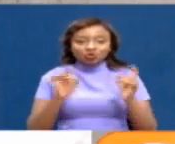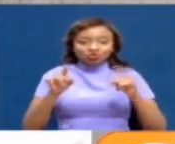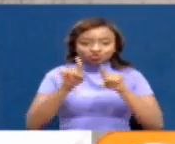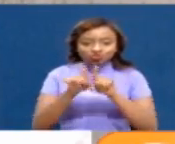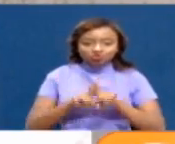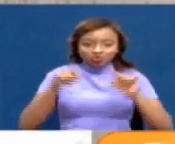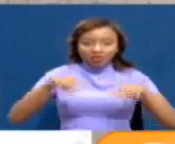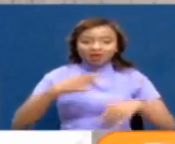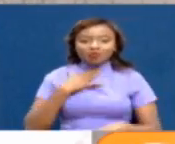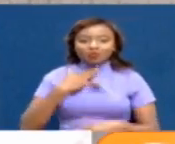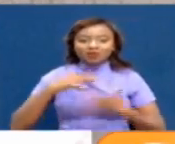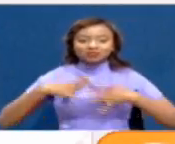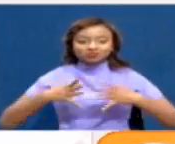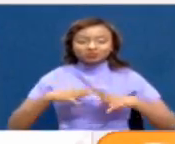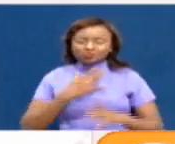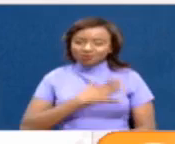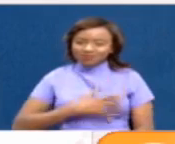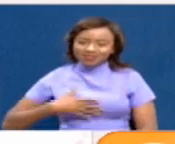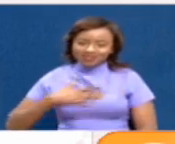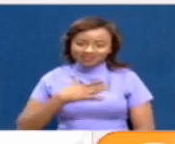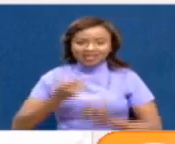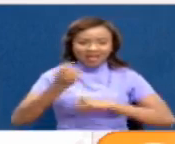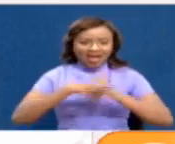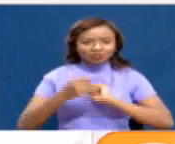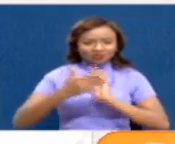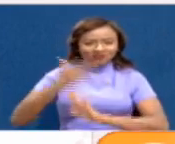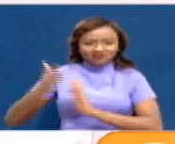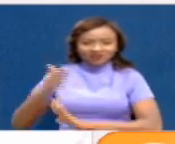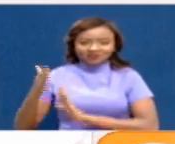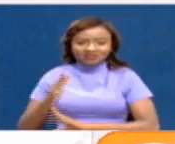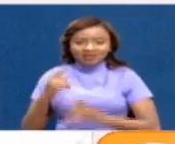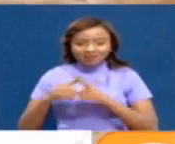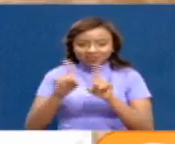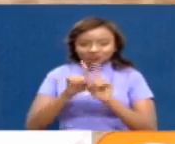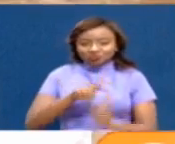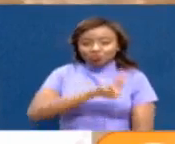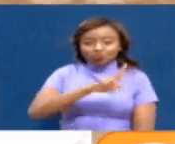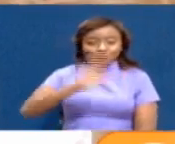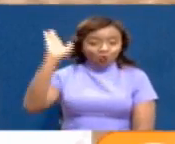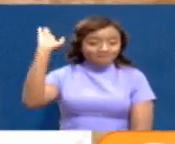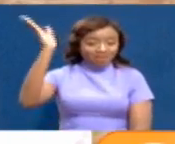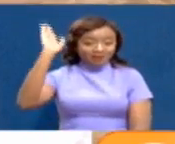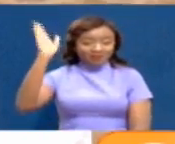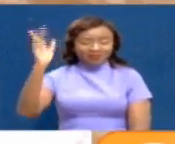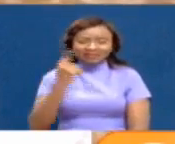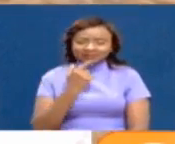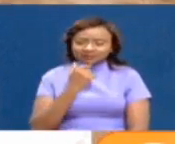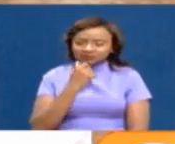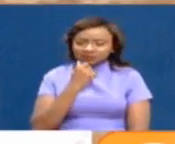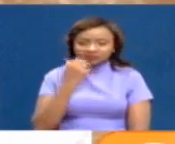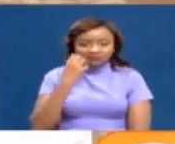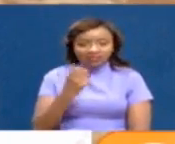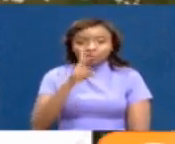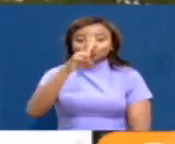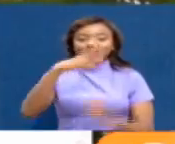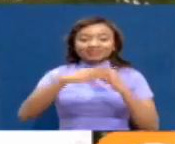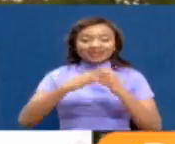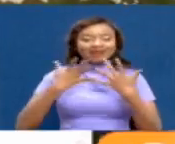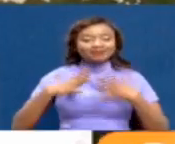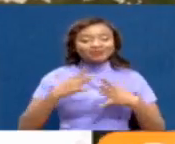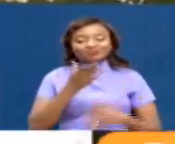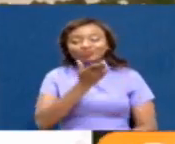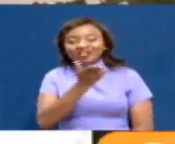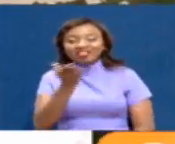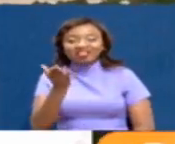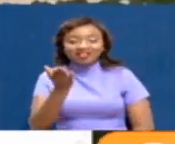to move with speed to help them. In his speech, President Uhuru Kenyatta mourned the lives of 29 Kenyans lost in